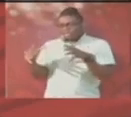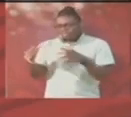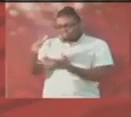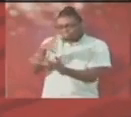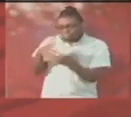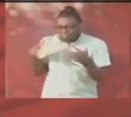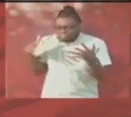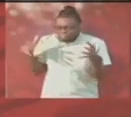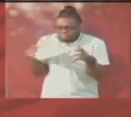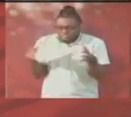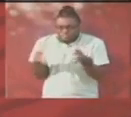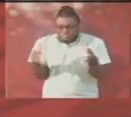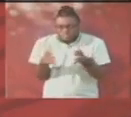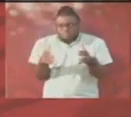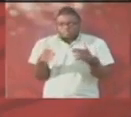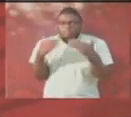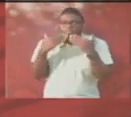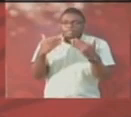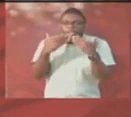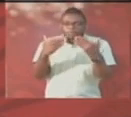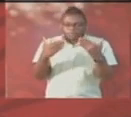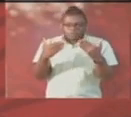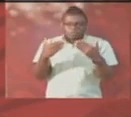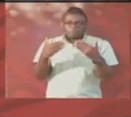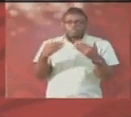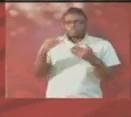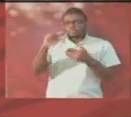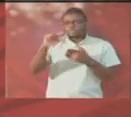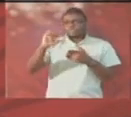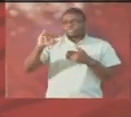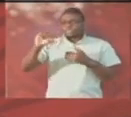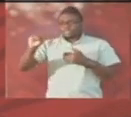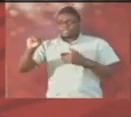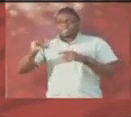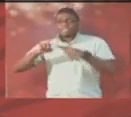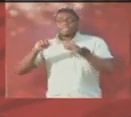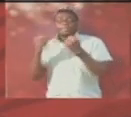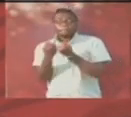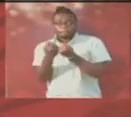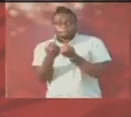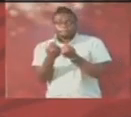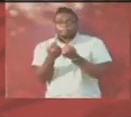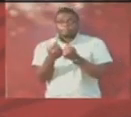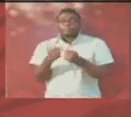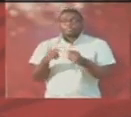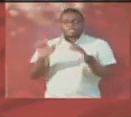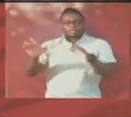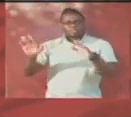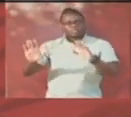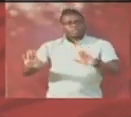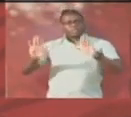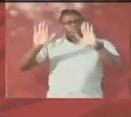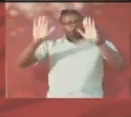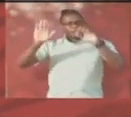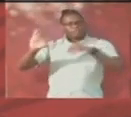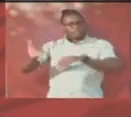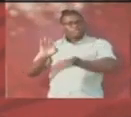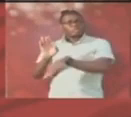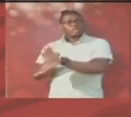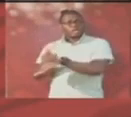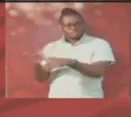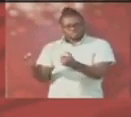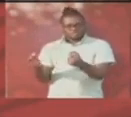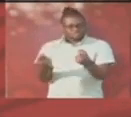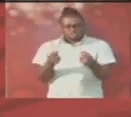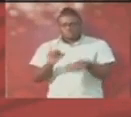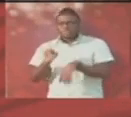say a special thanks to the GIS team and the data processing team at the Epidemiology Division, who have been doing an excellent job. So I think it's important for us